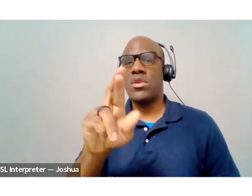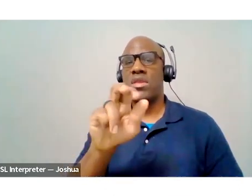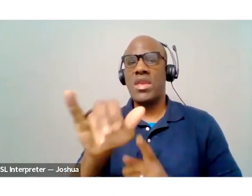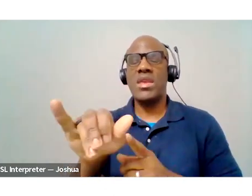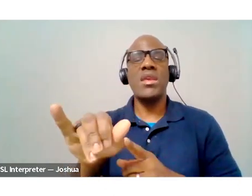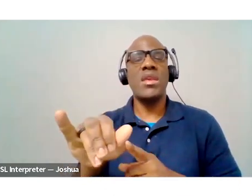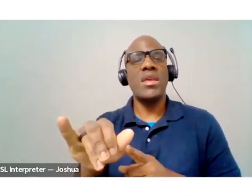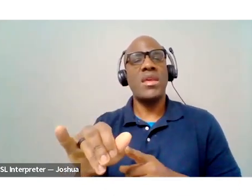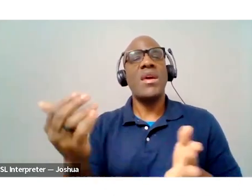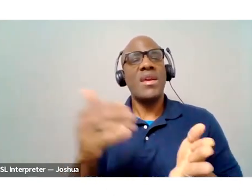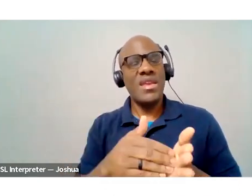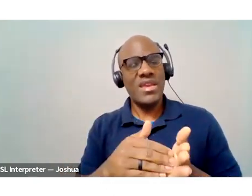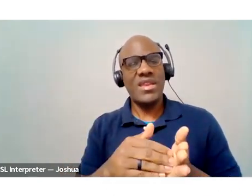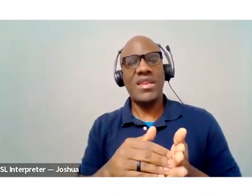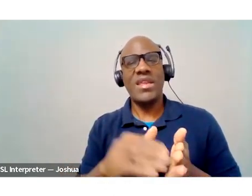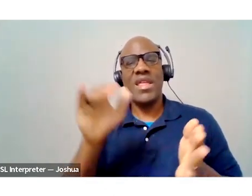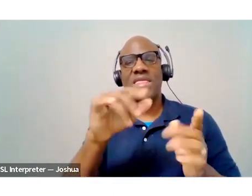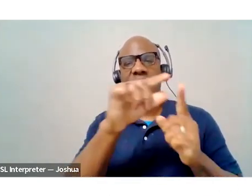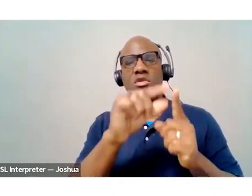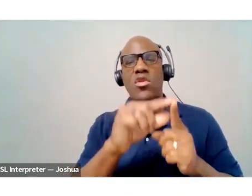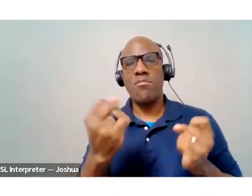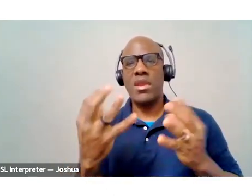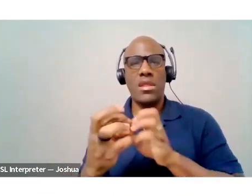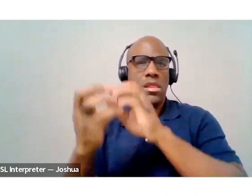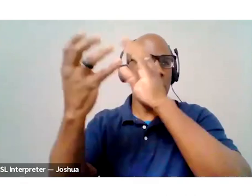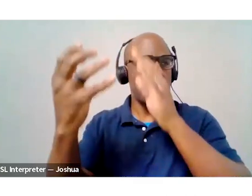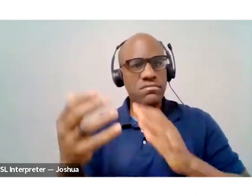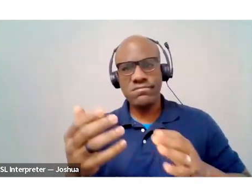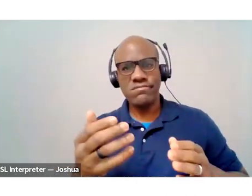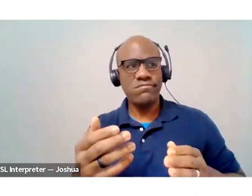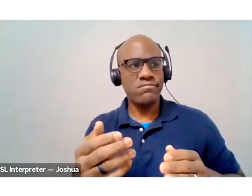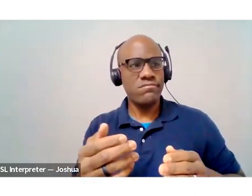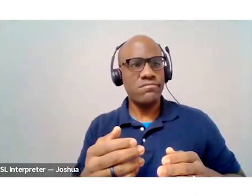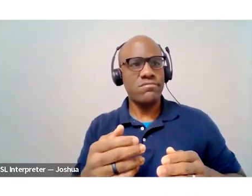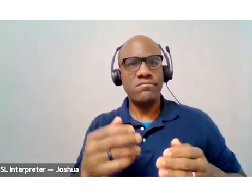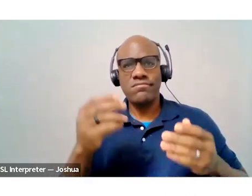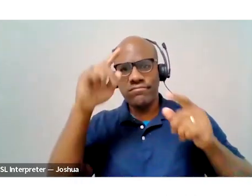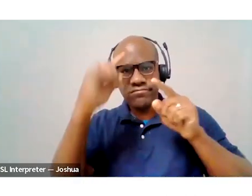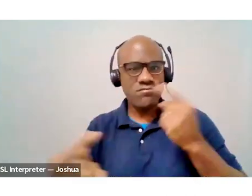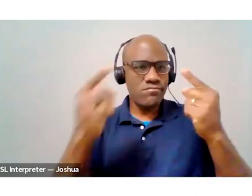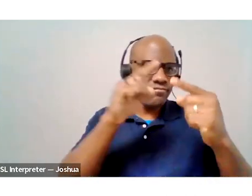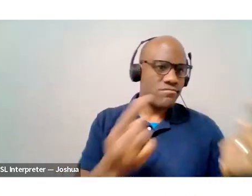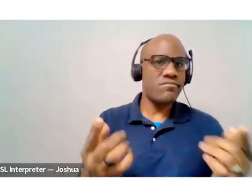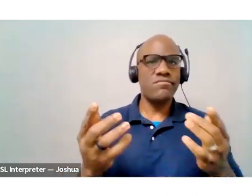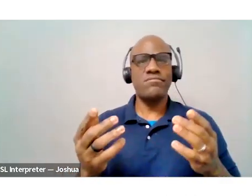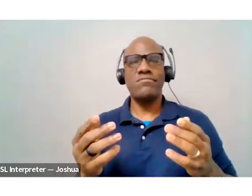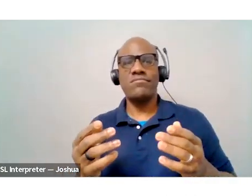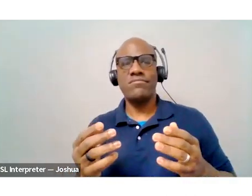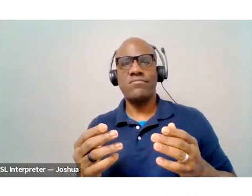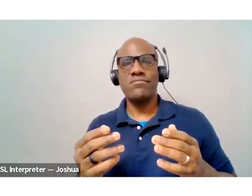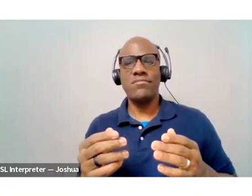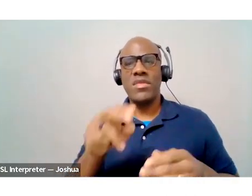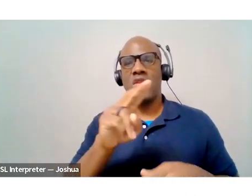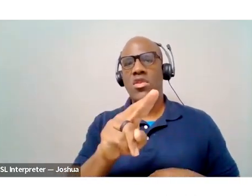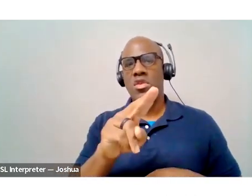is and continues to be contested. I'm part of this USC Civic Media Fellowship. And actually,